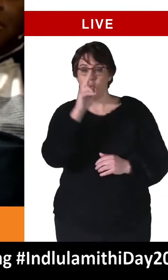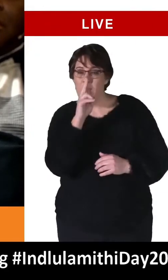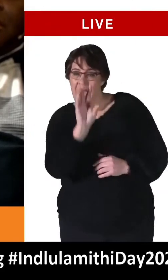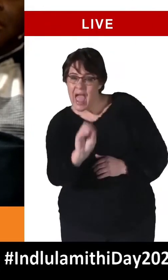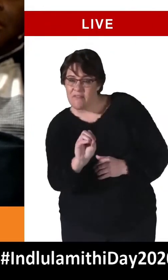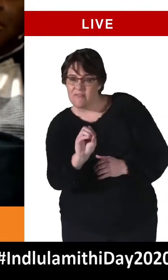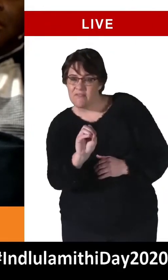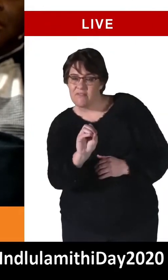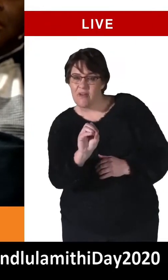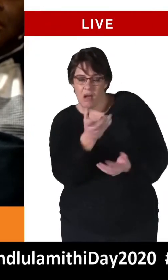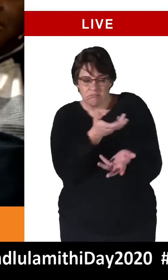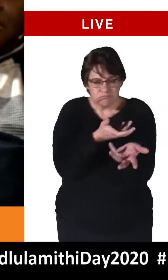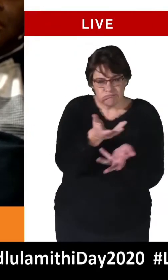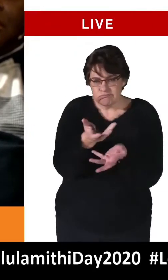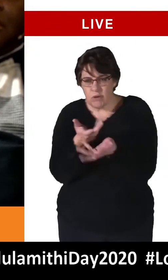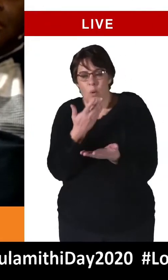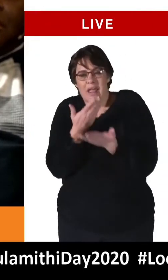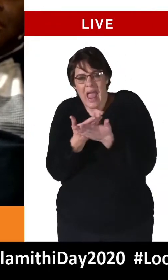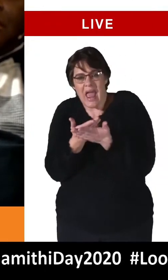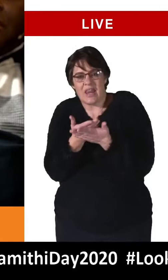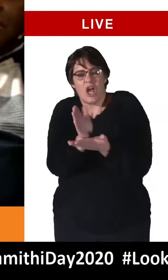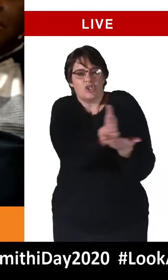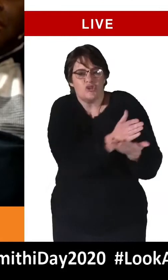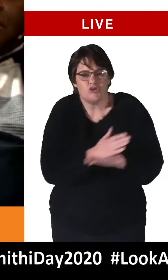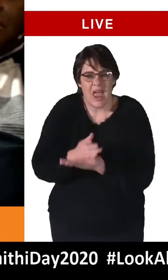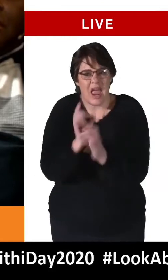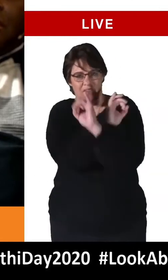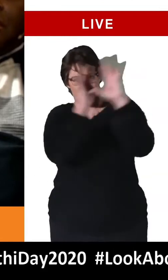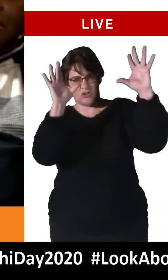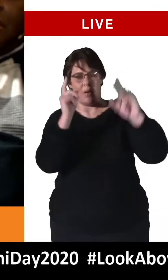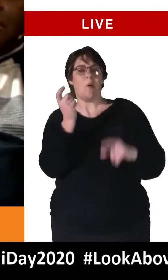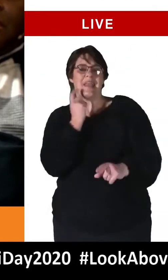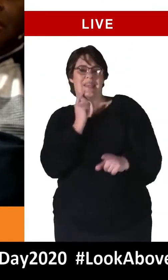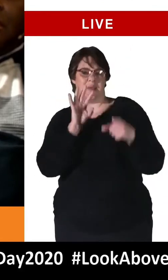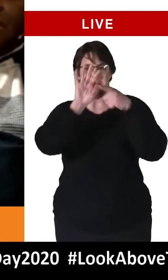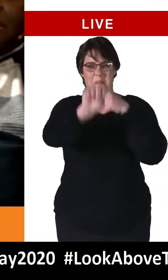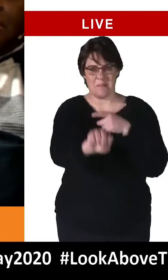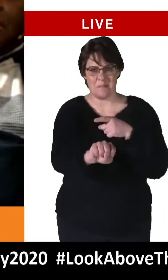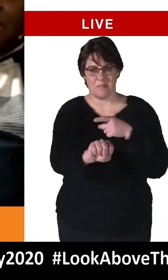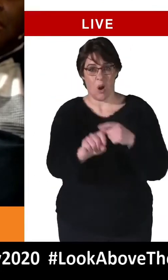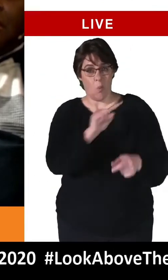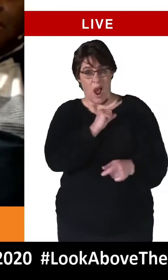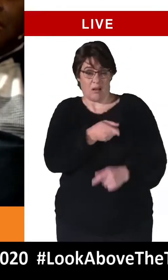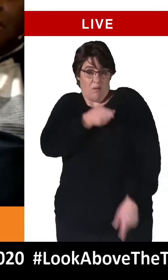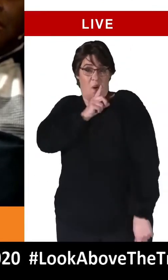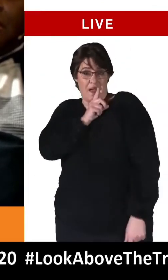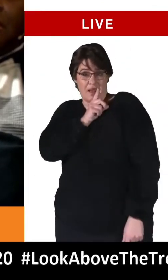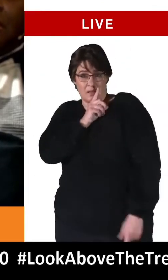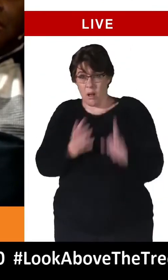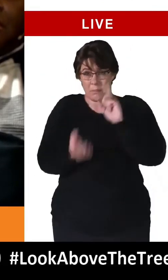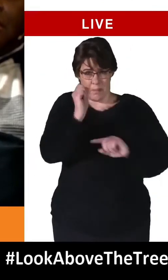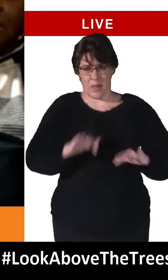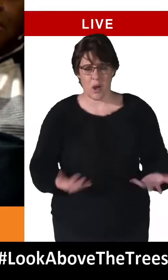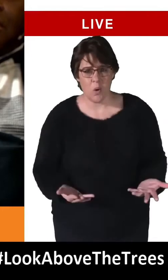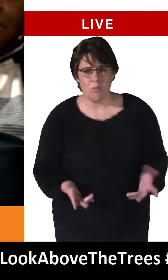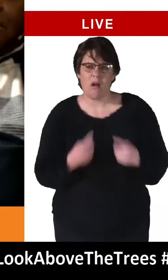the conversations that allow us to share that vision, then we have a much better chance of getting there than if we're not even having those conversations, if